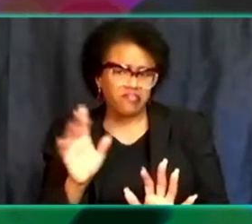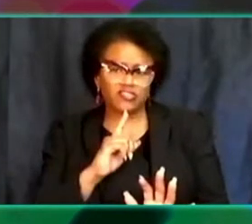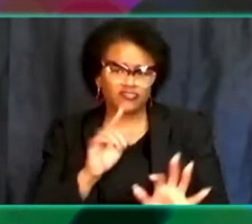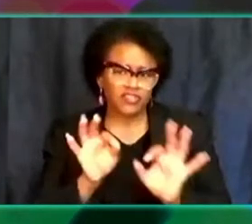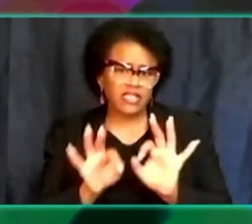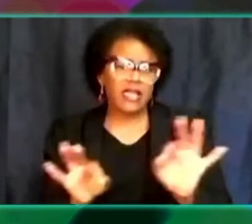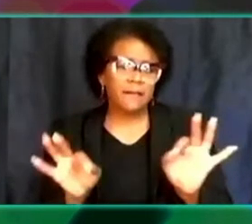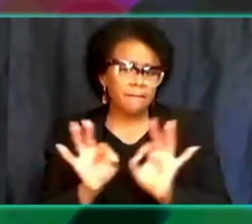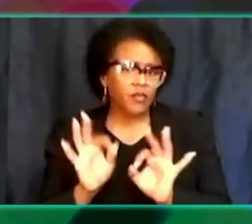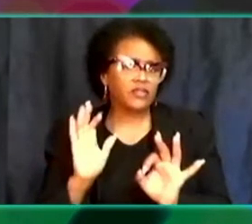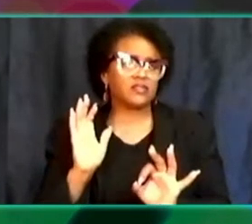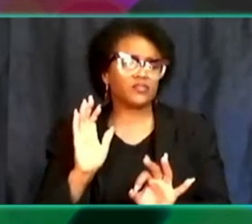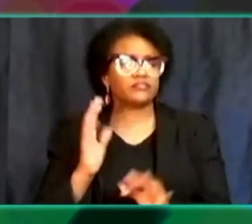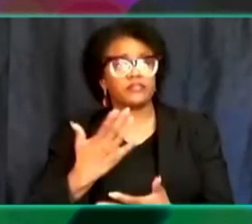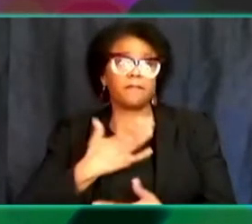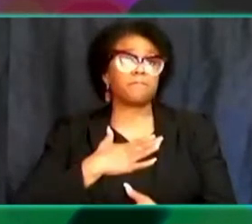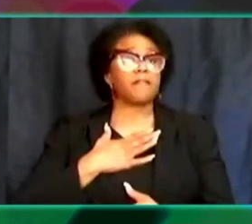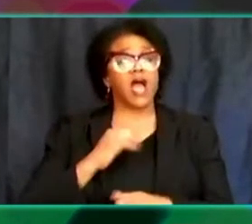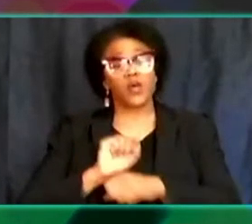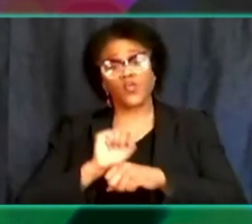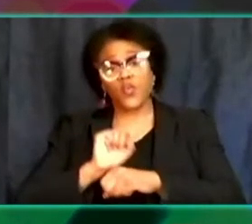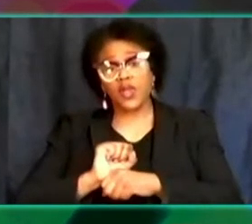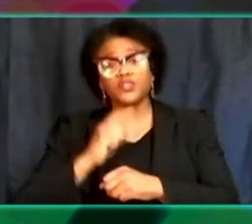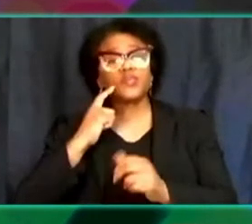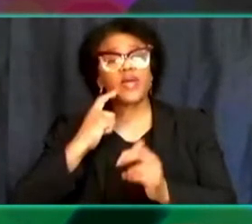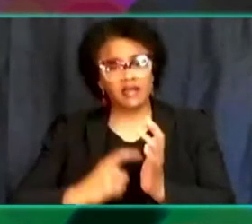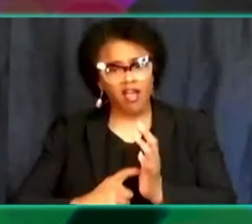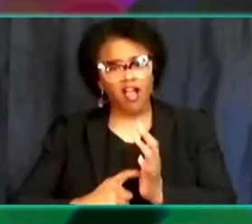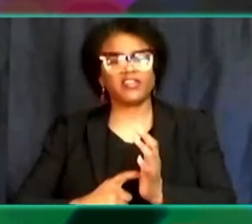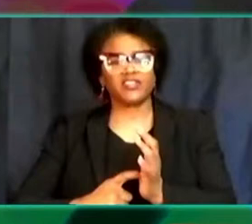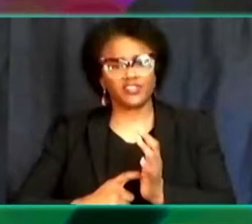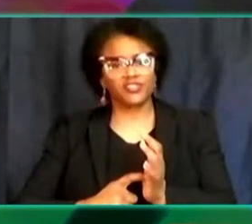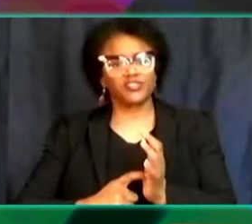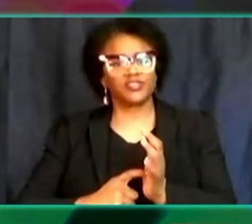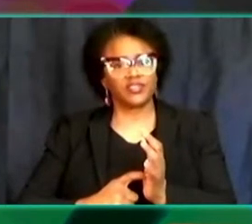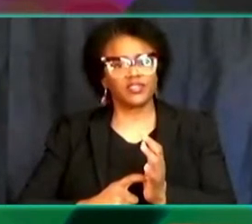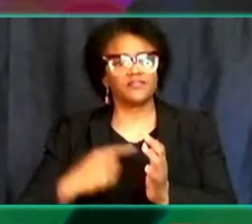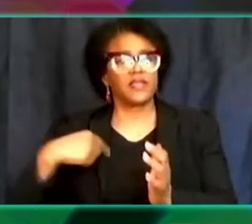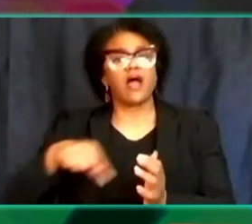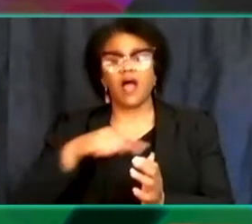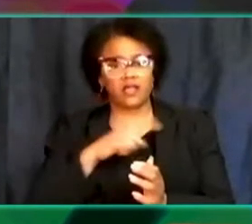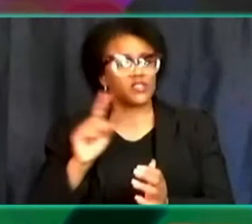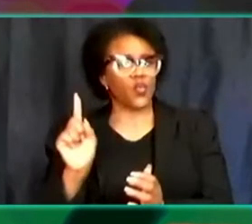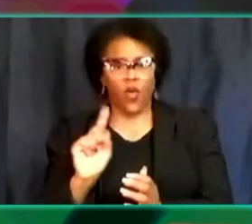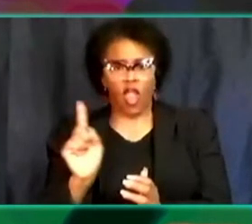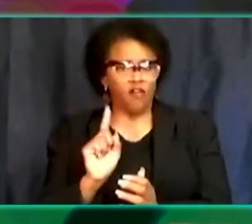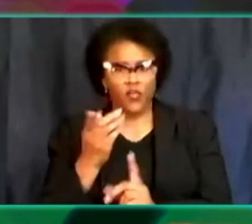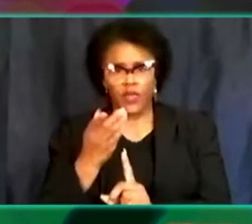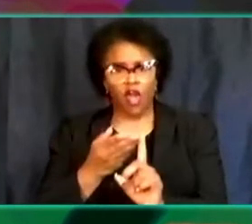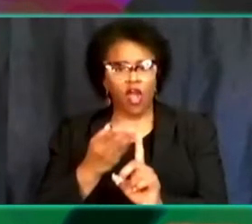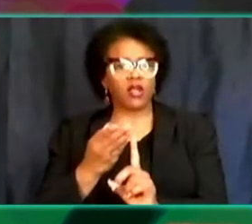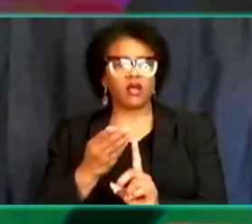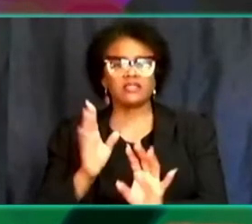to my work, at least, to acknowledge these us wherever we are, and not have it be like, oh, we don't want to hear about that.